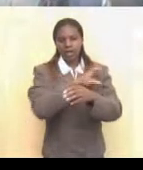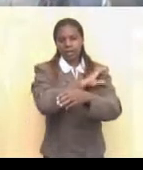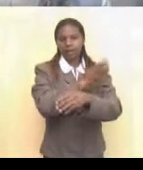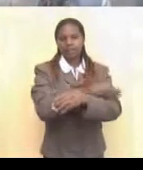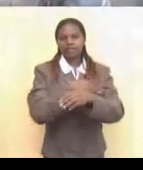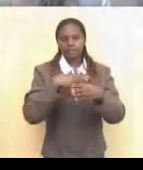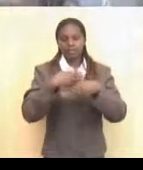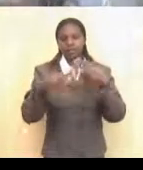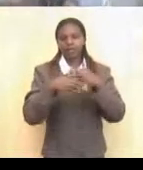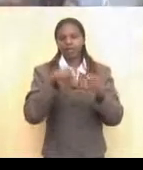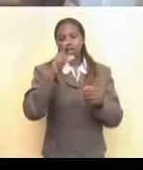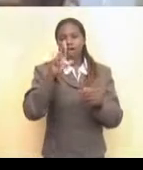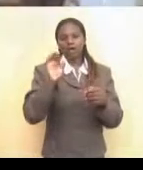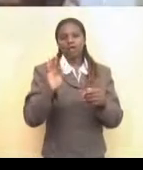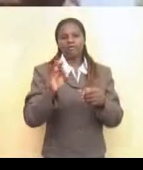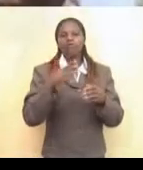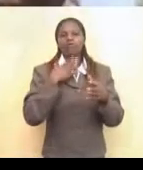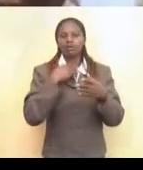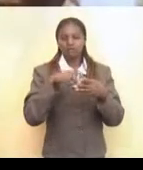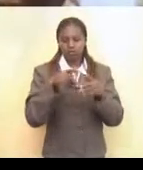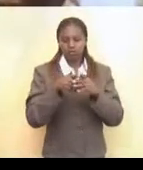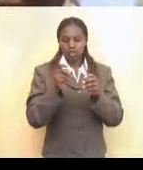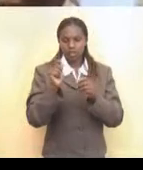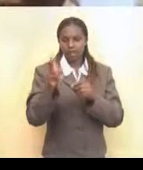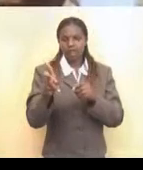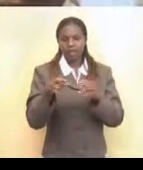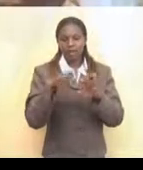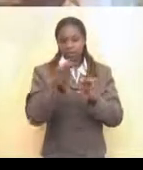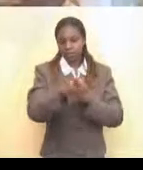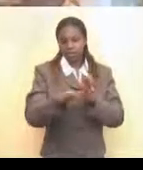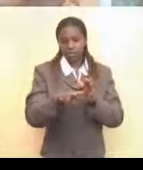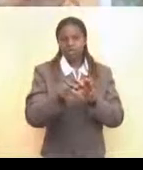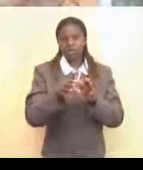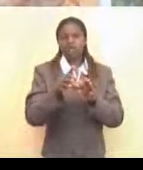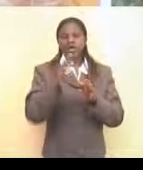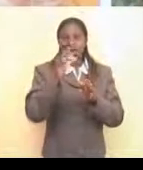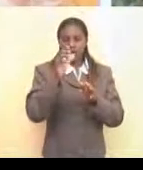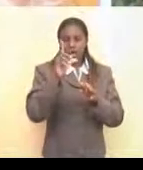strategy, LRF is planning to establish a TV station dubbed